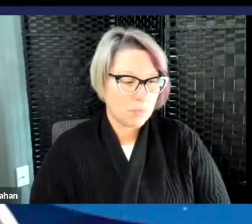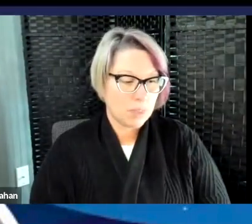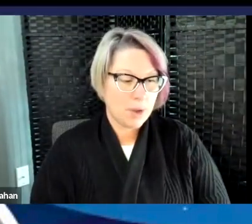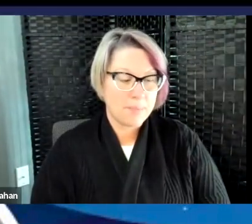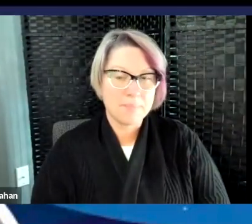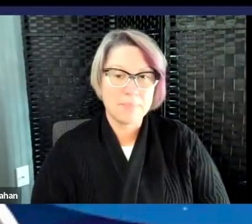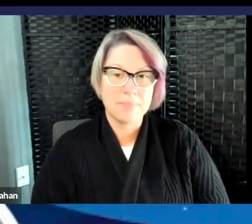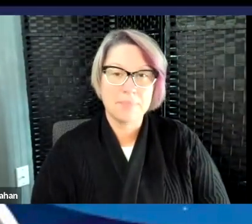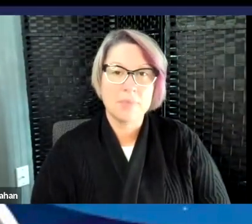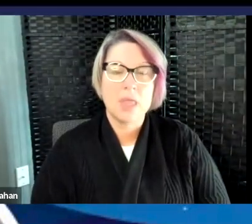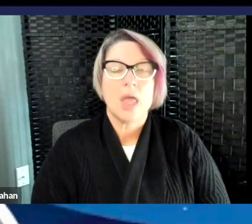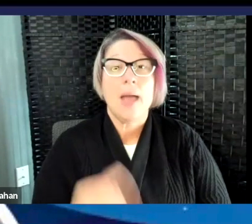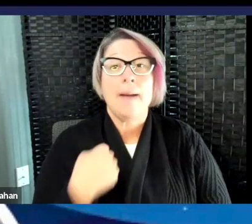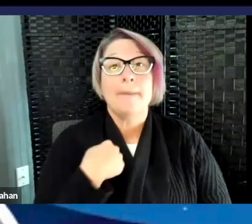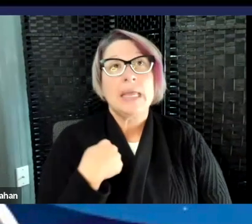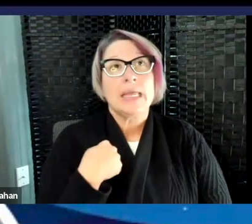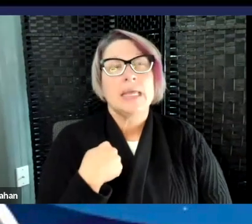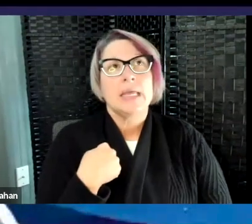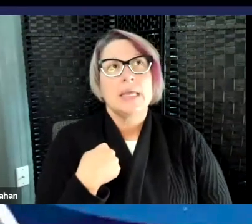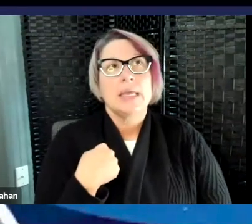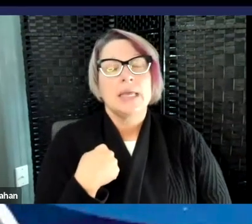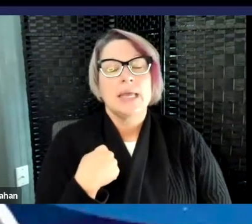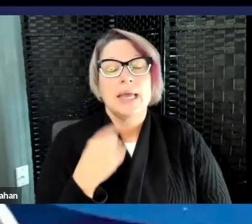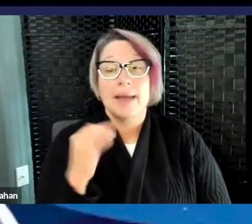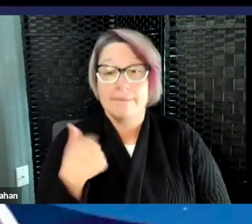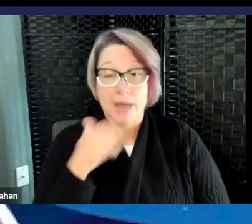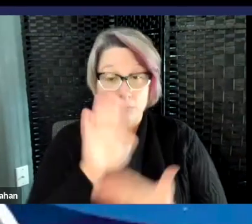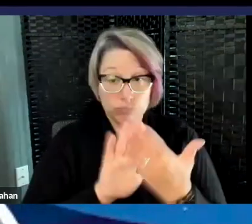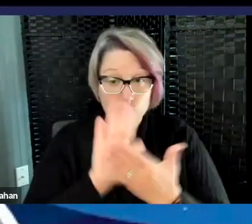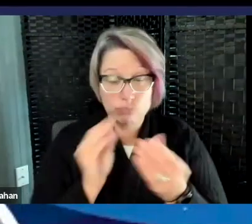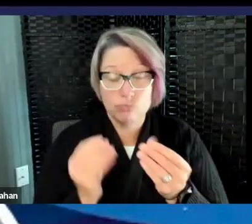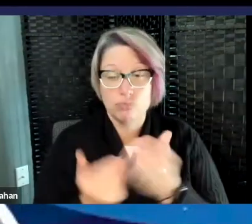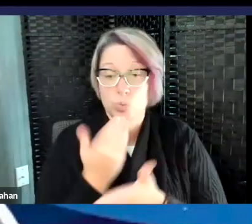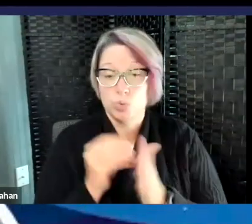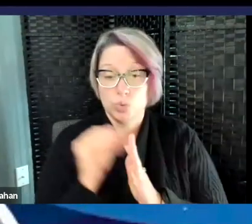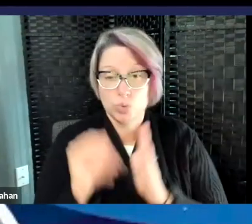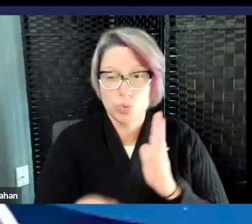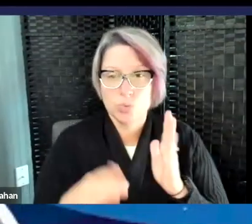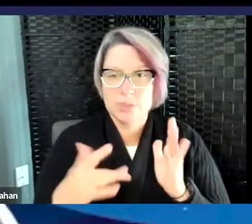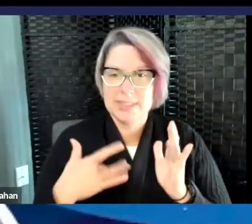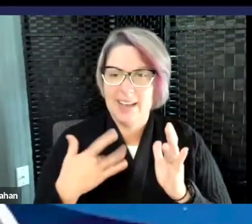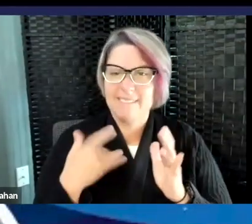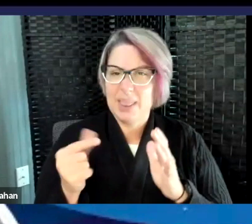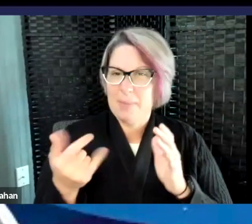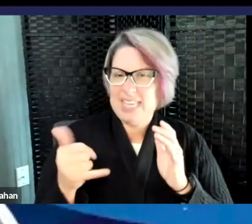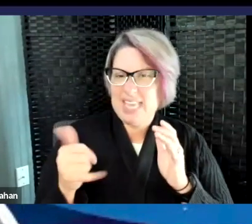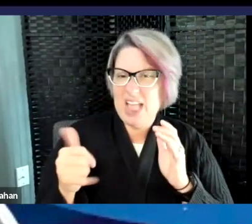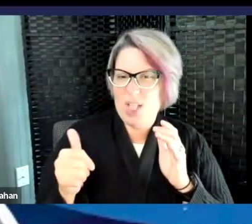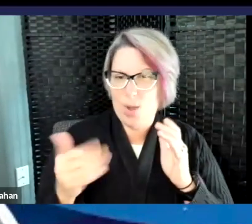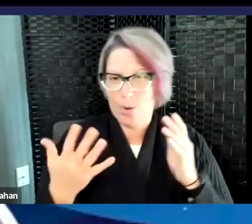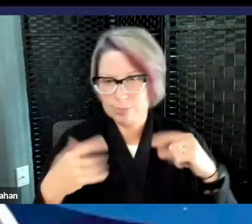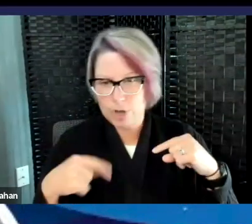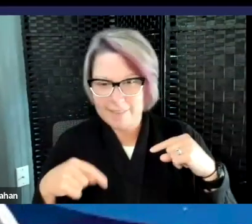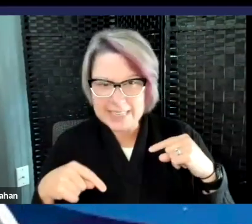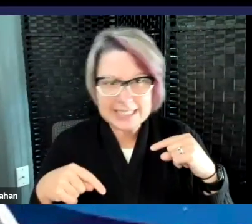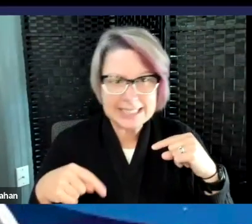Me, whenever I am in front of new students, I feel always a little yellow. I'm always a little nervous. And